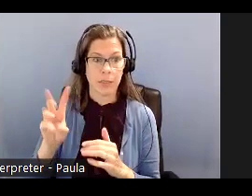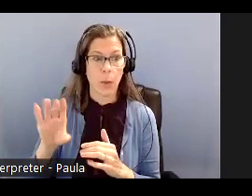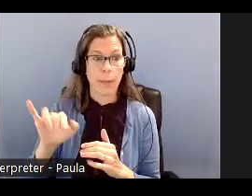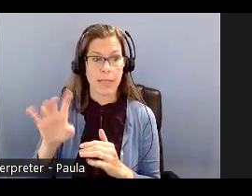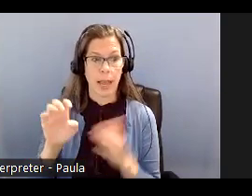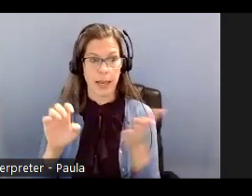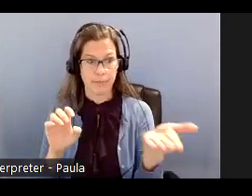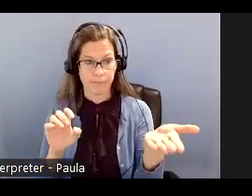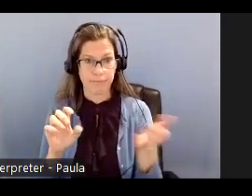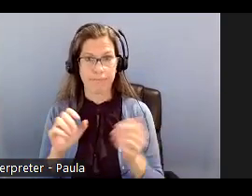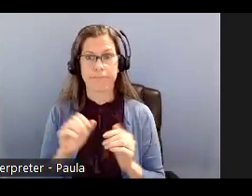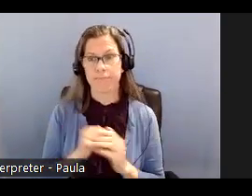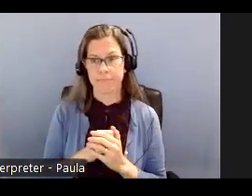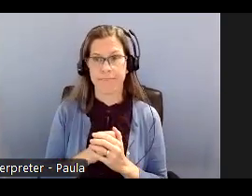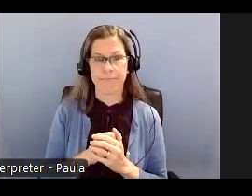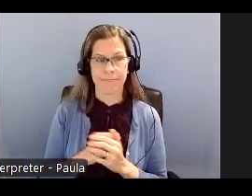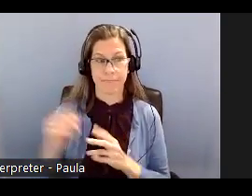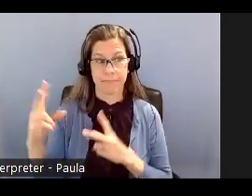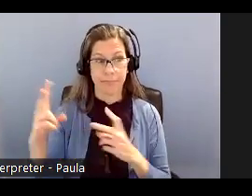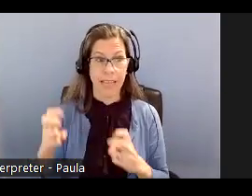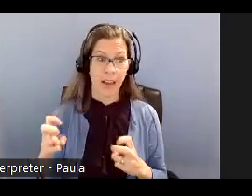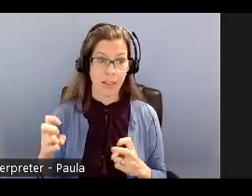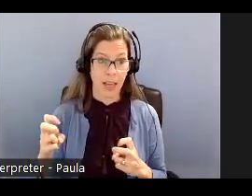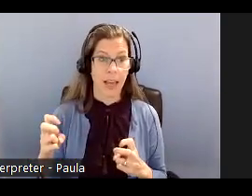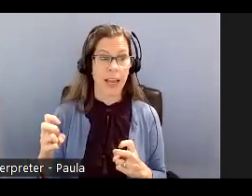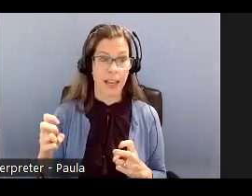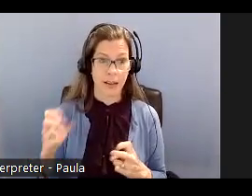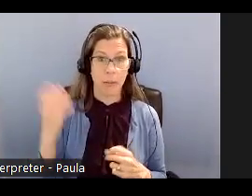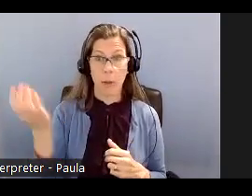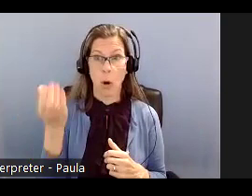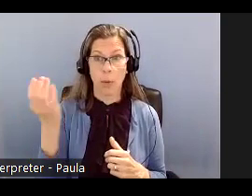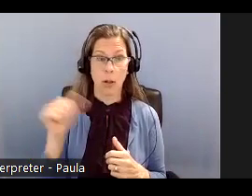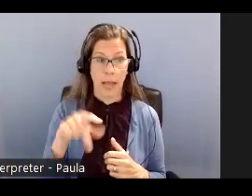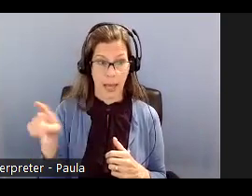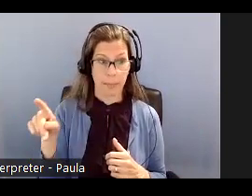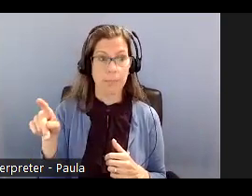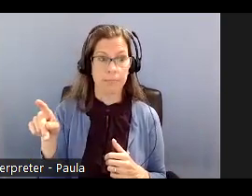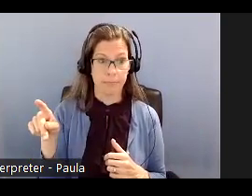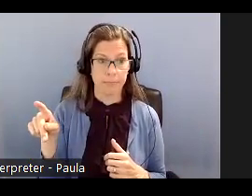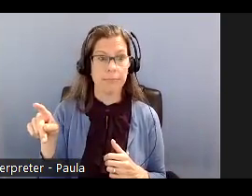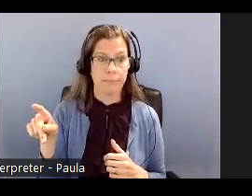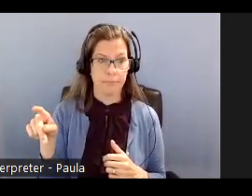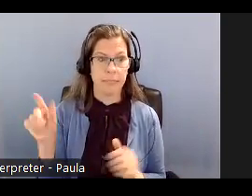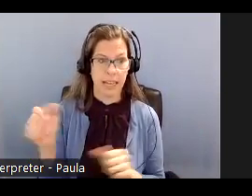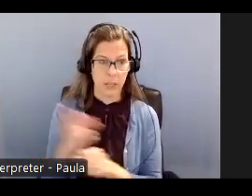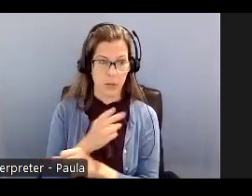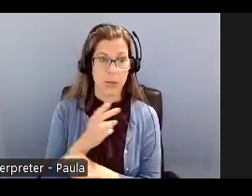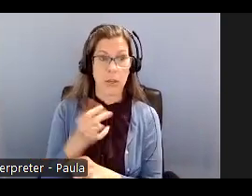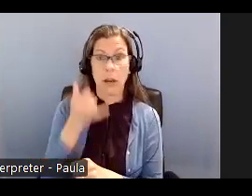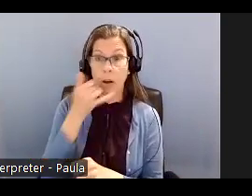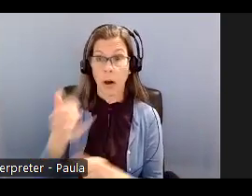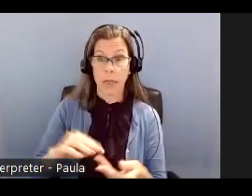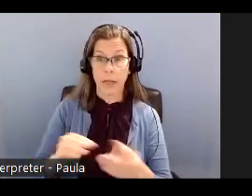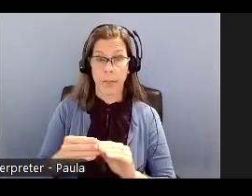can also download the Health Plan Finder mobile application. They can call the number that's on the